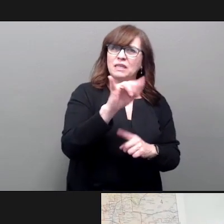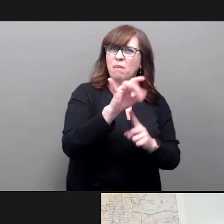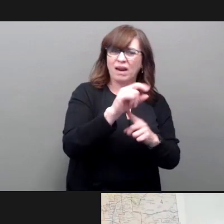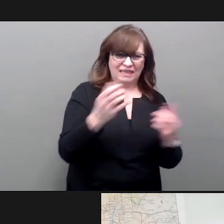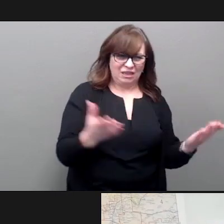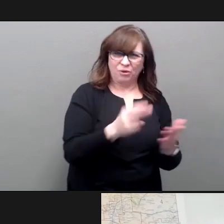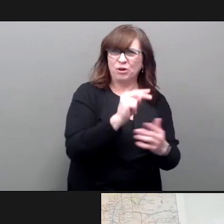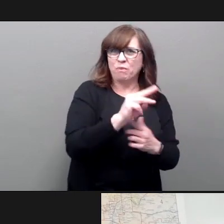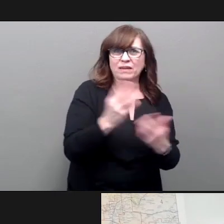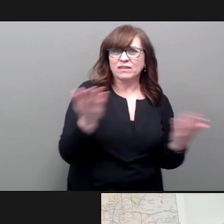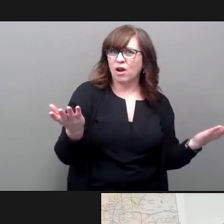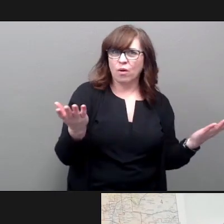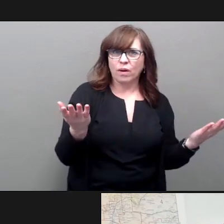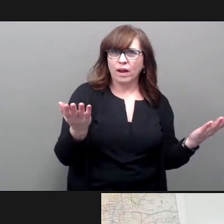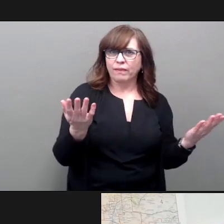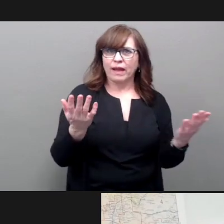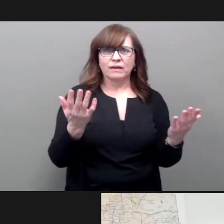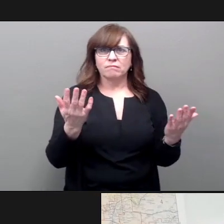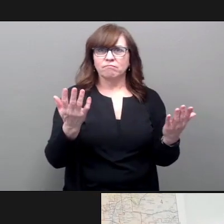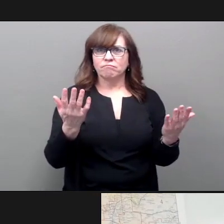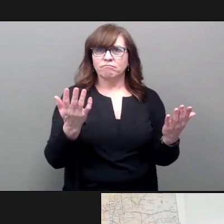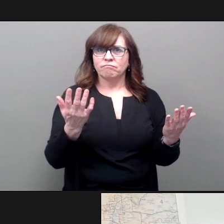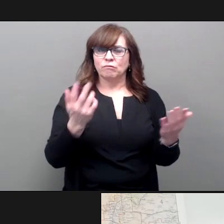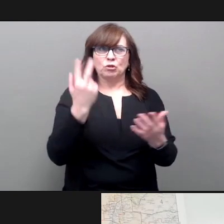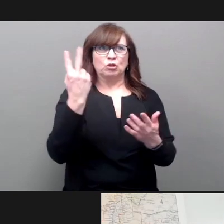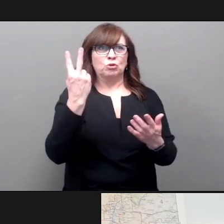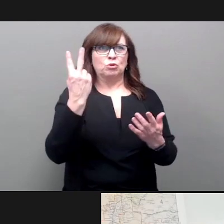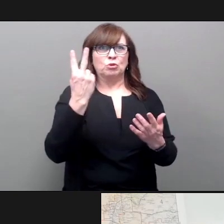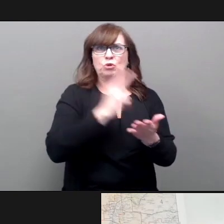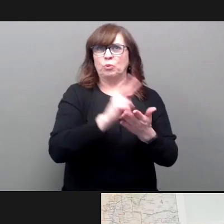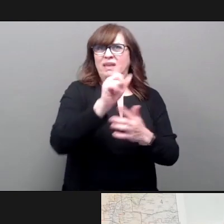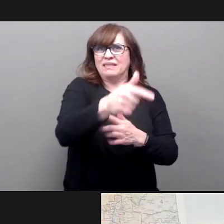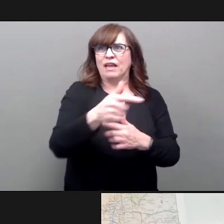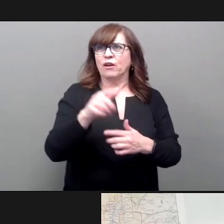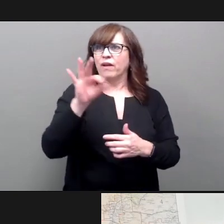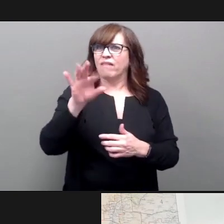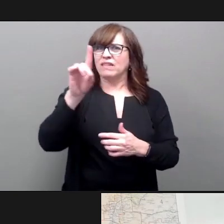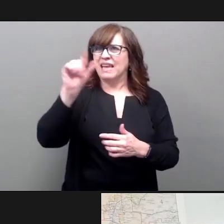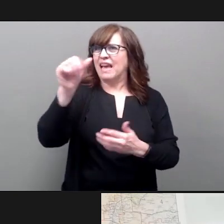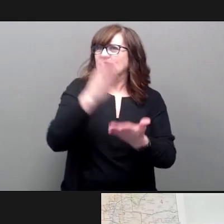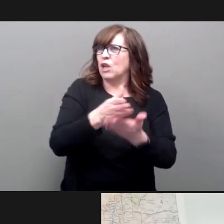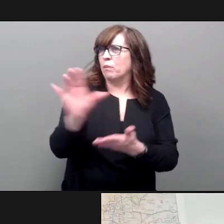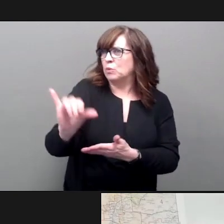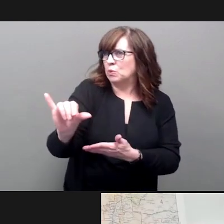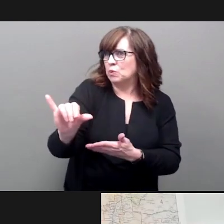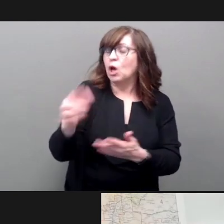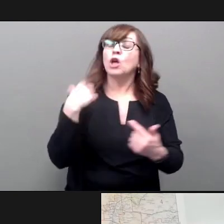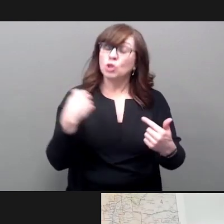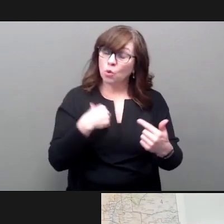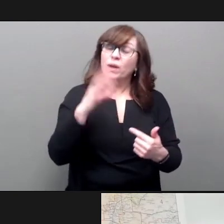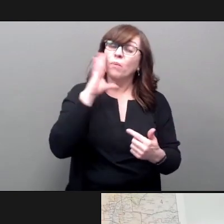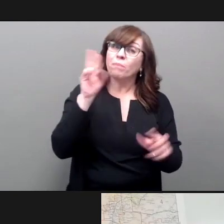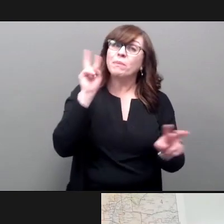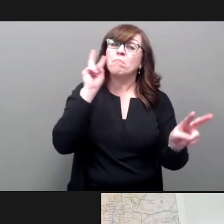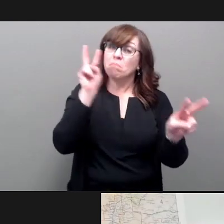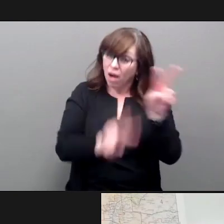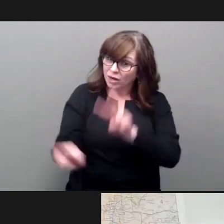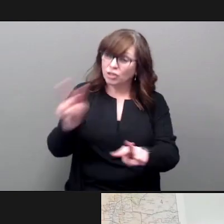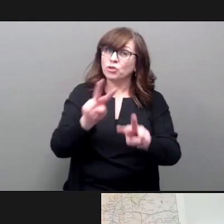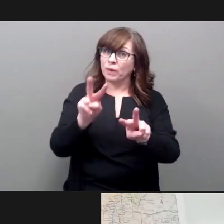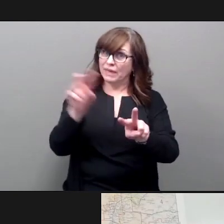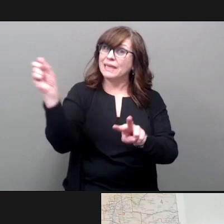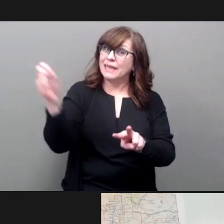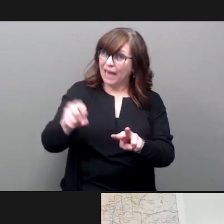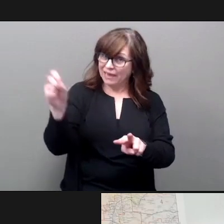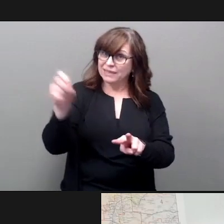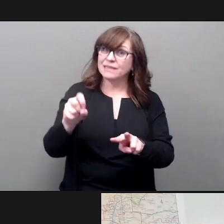other day, 2 weeks later, the FDA stopped. So we're still going to be at the forefront, monitoring things closely, but I think